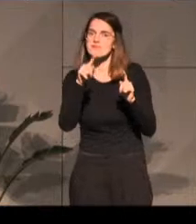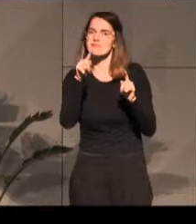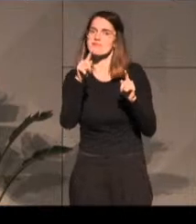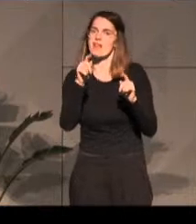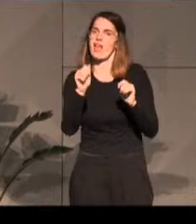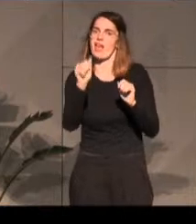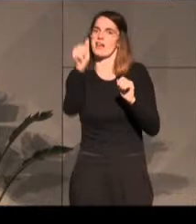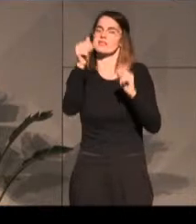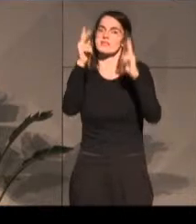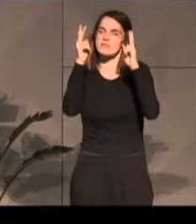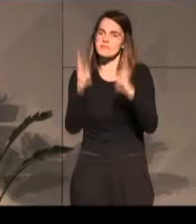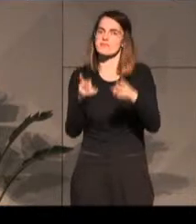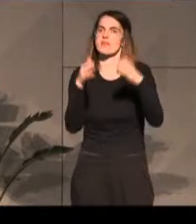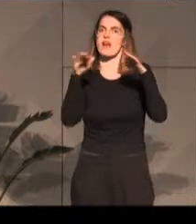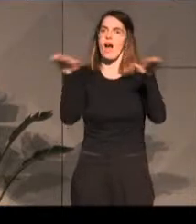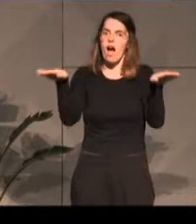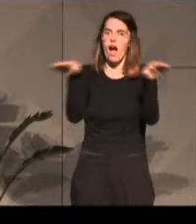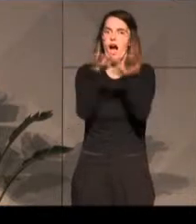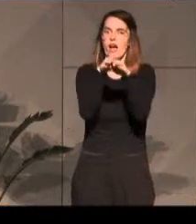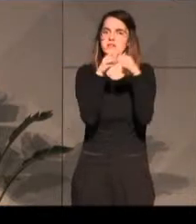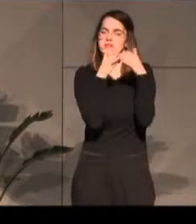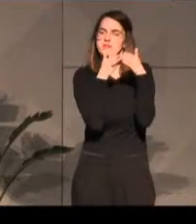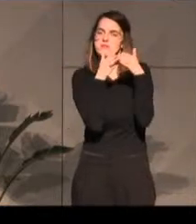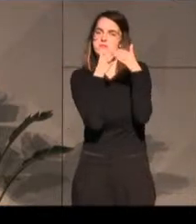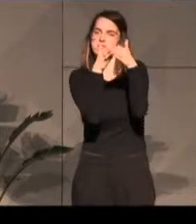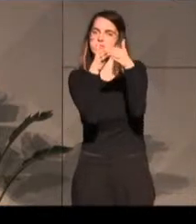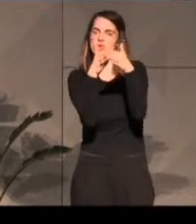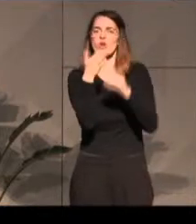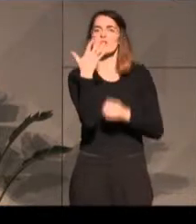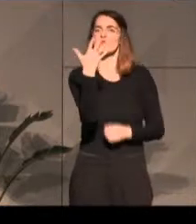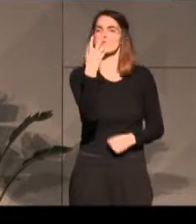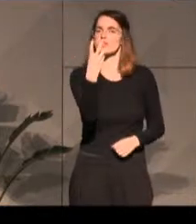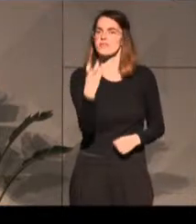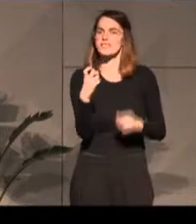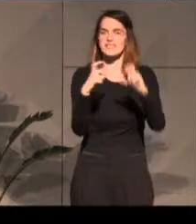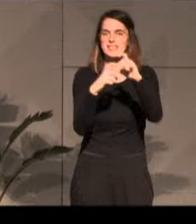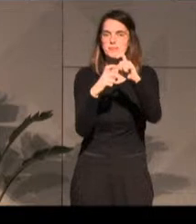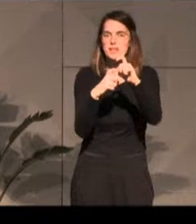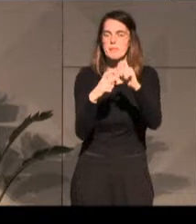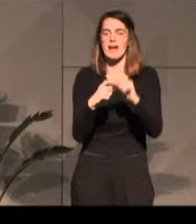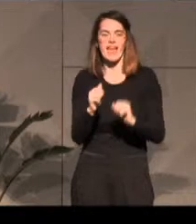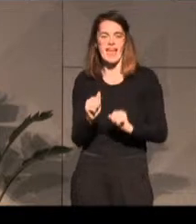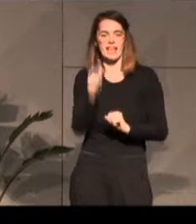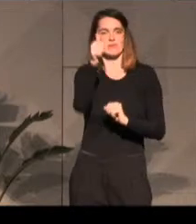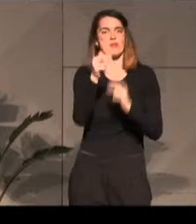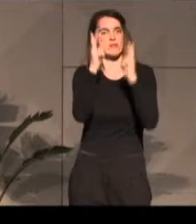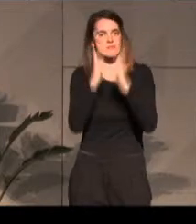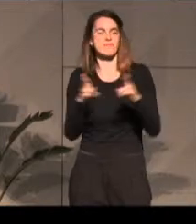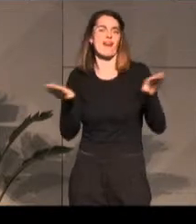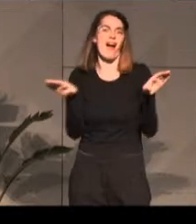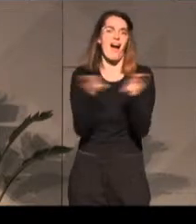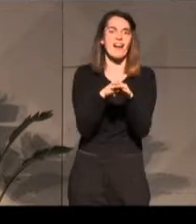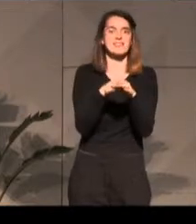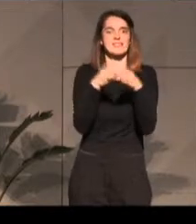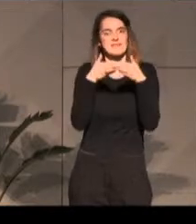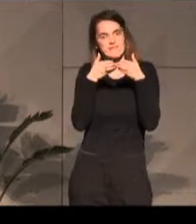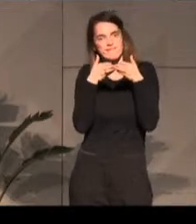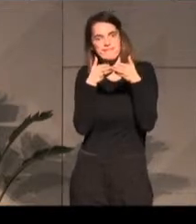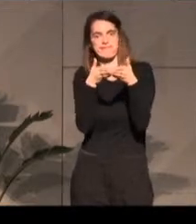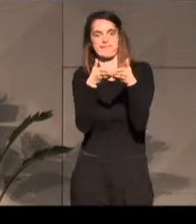that was the first time where we hit ice on September 25th. That was our first